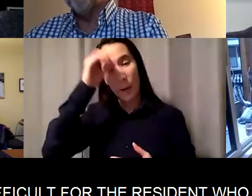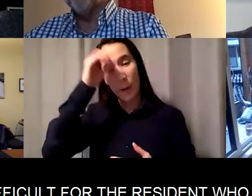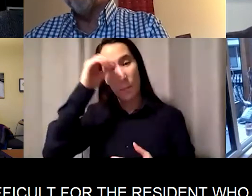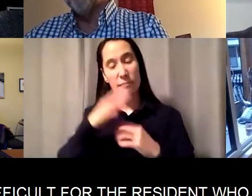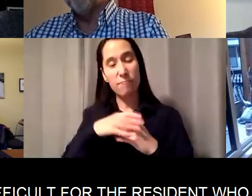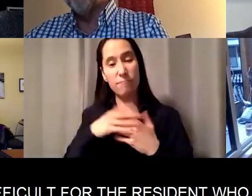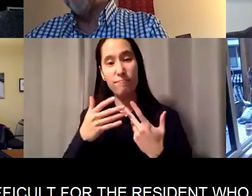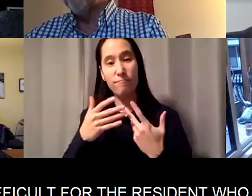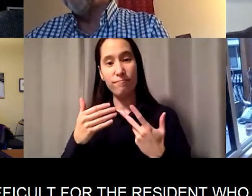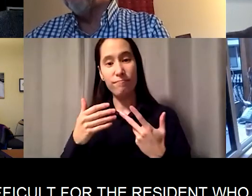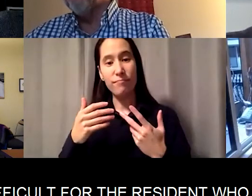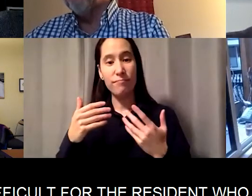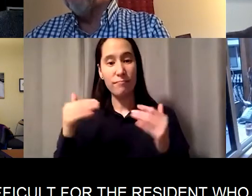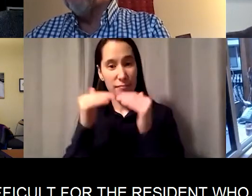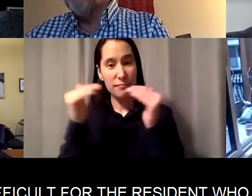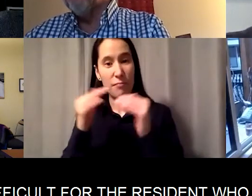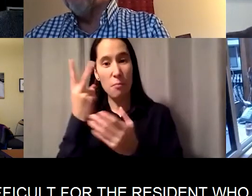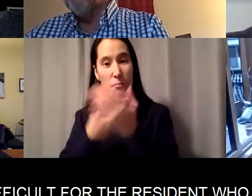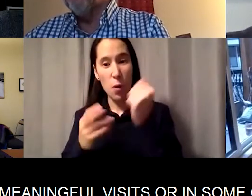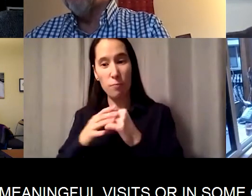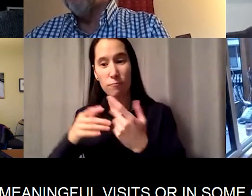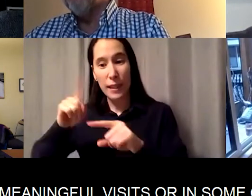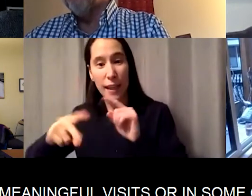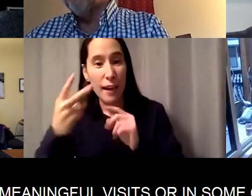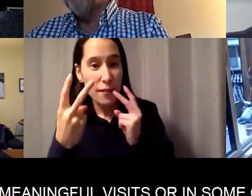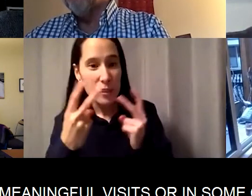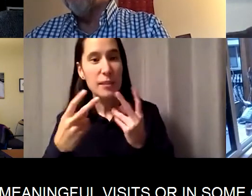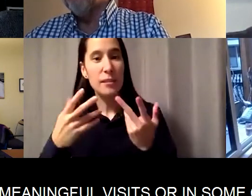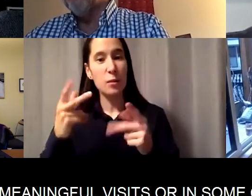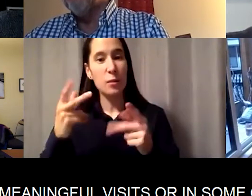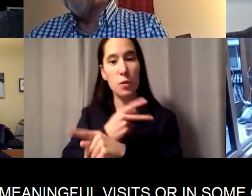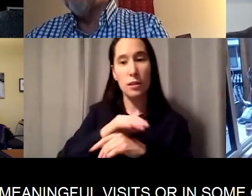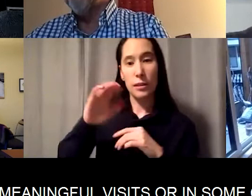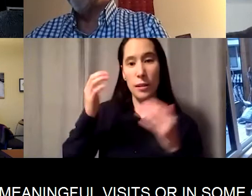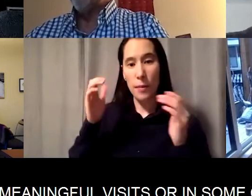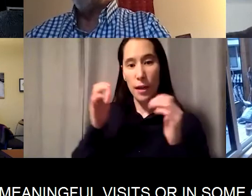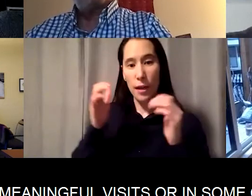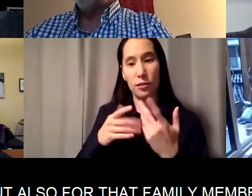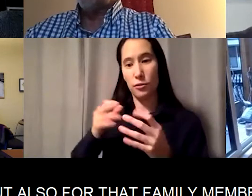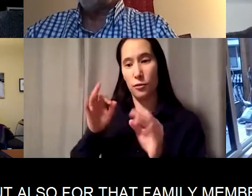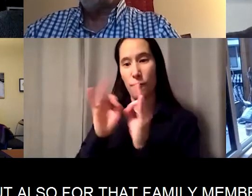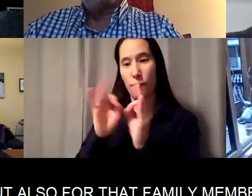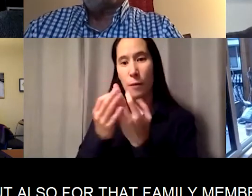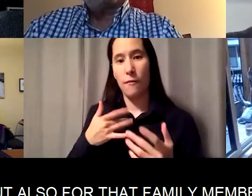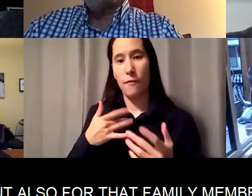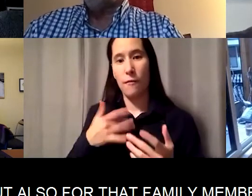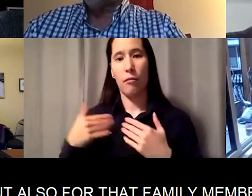difficult for the resident who is deprived of those meaningful visits, or in some cases, any visits, but also for that family member